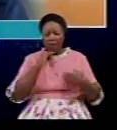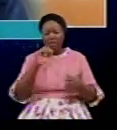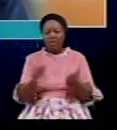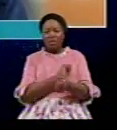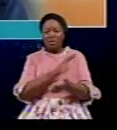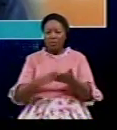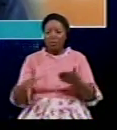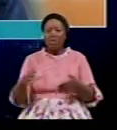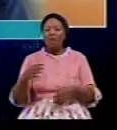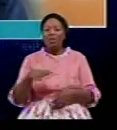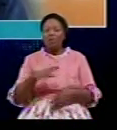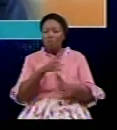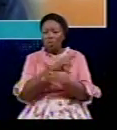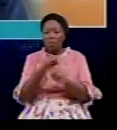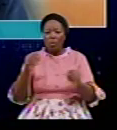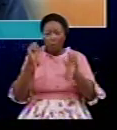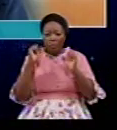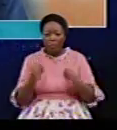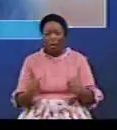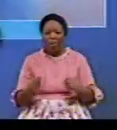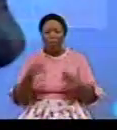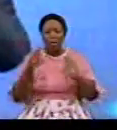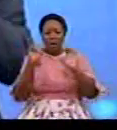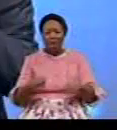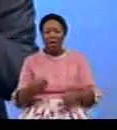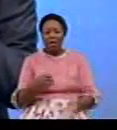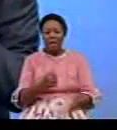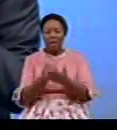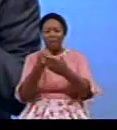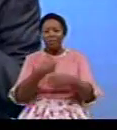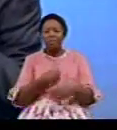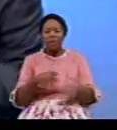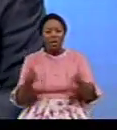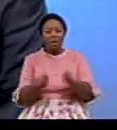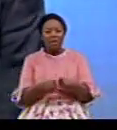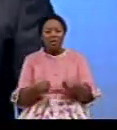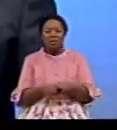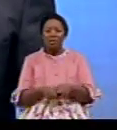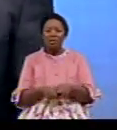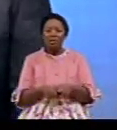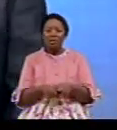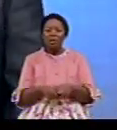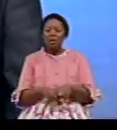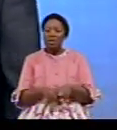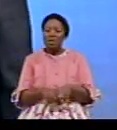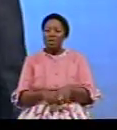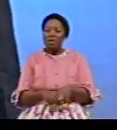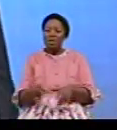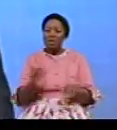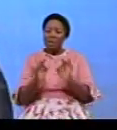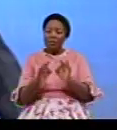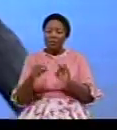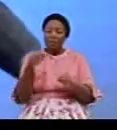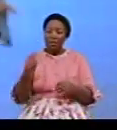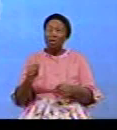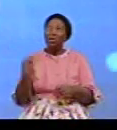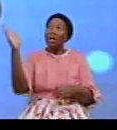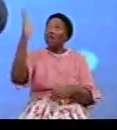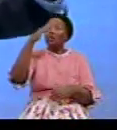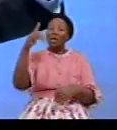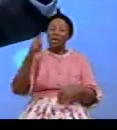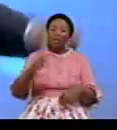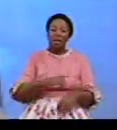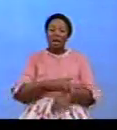your heathenism with you. You've been a prodigal son and you don't bring the swine's